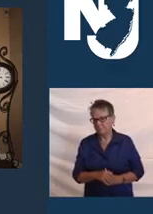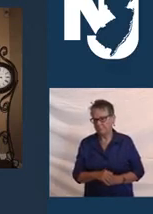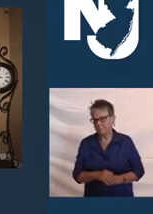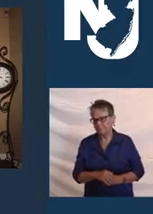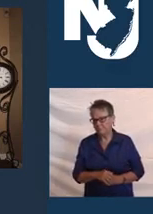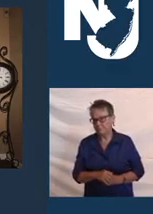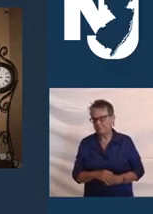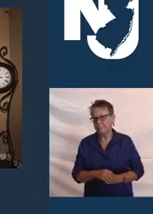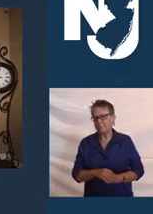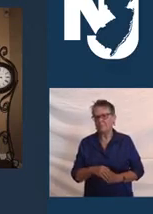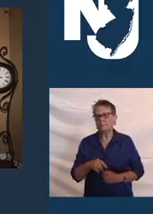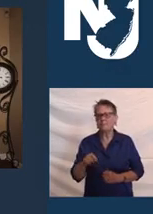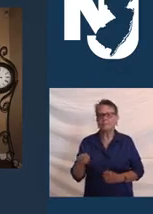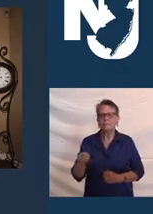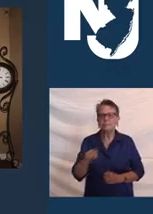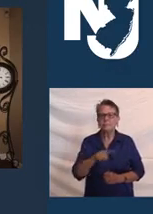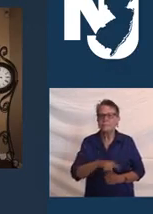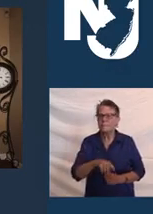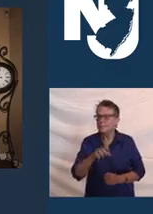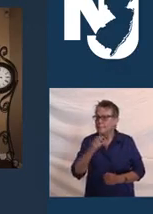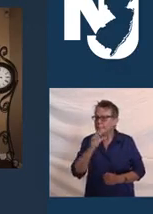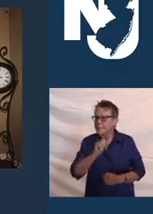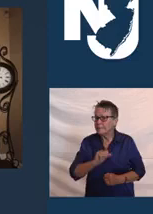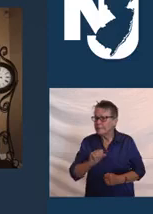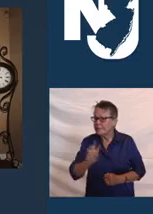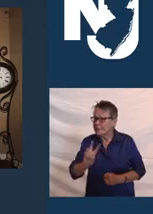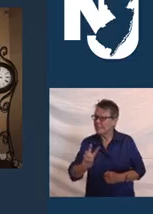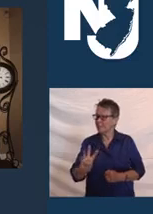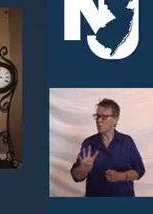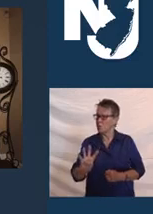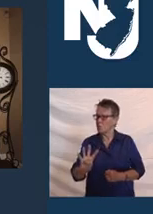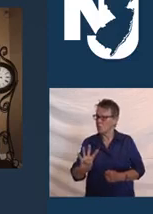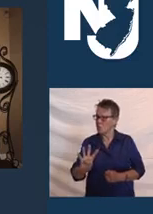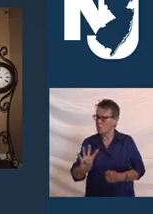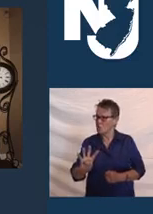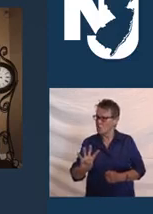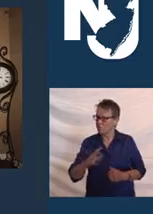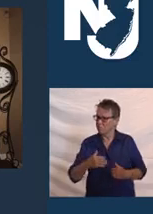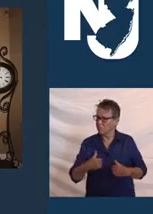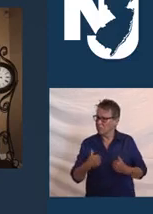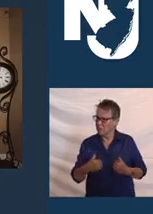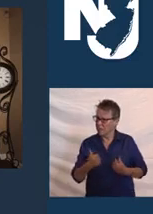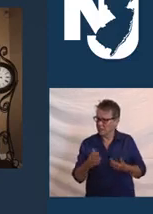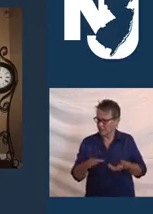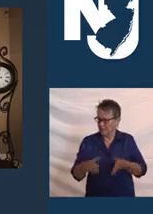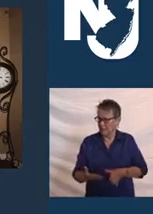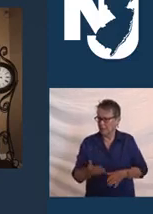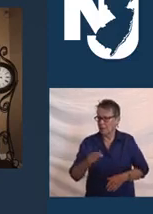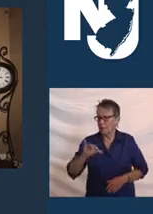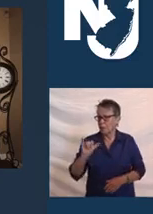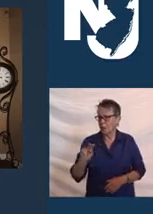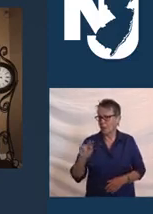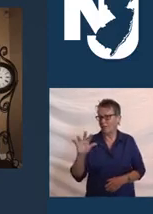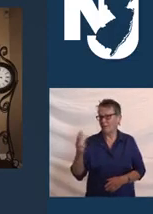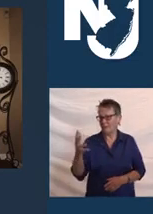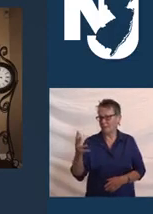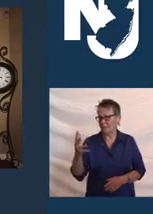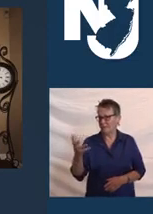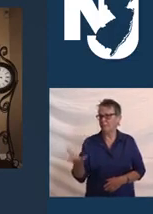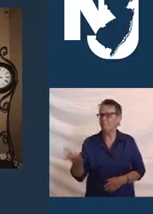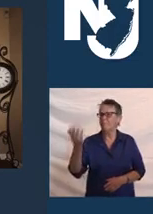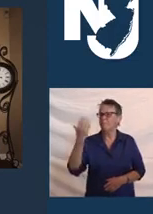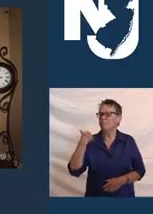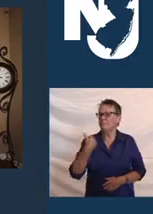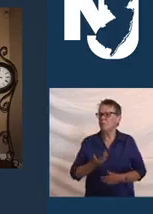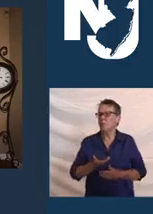only 64 years old when he passed from COVID on January 5th. Born in Leicester, England, Richard grew up in